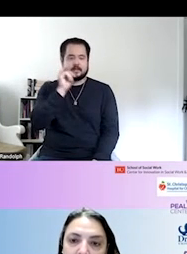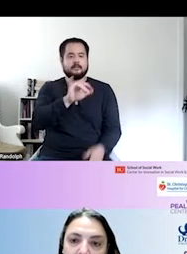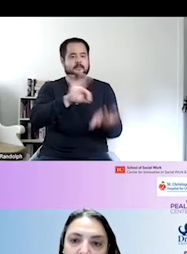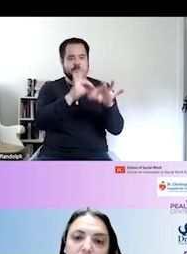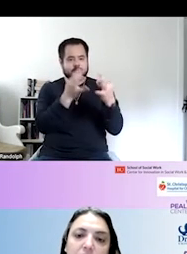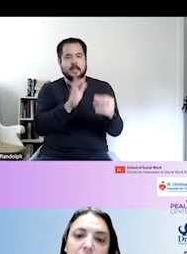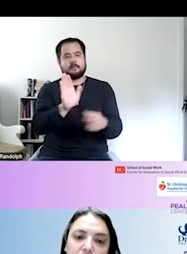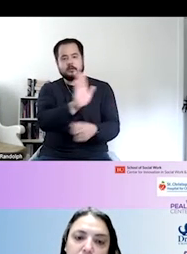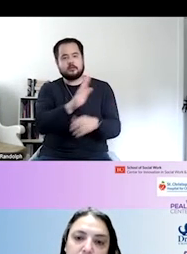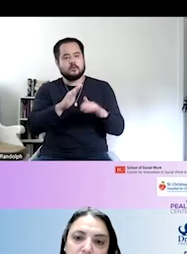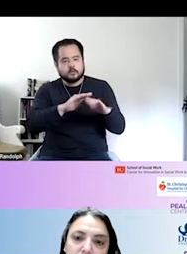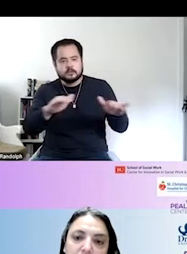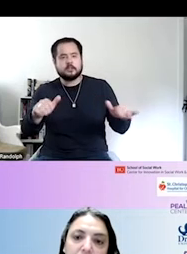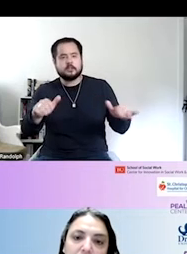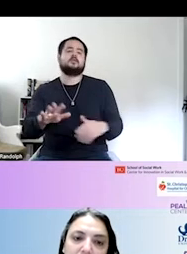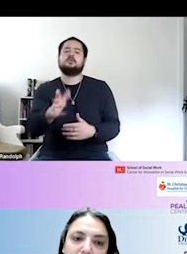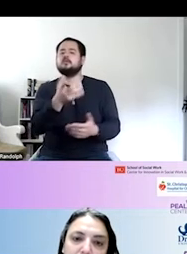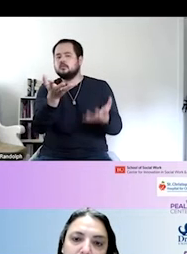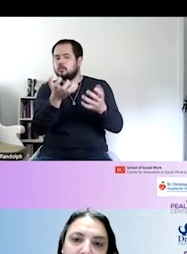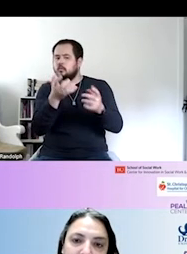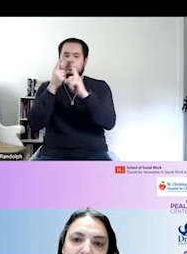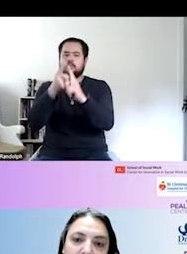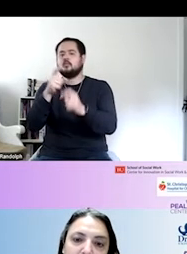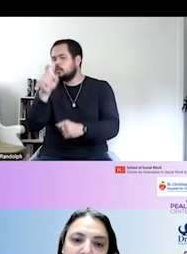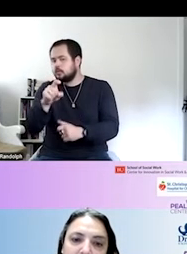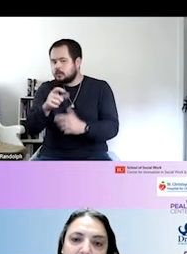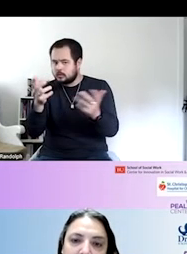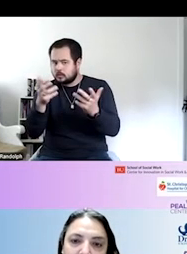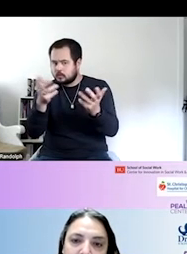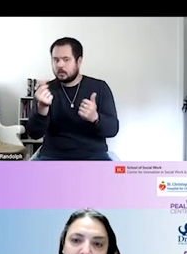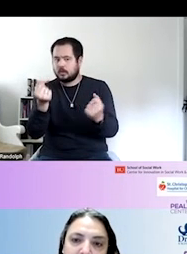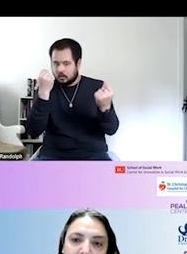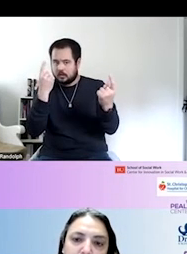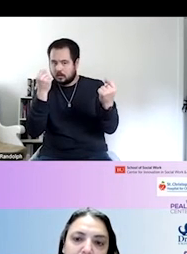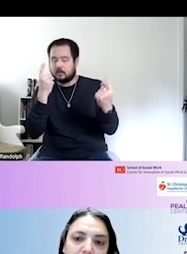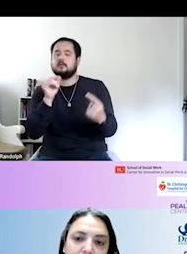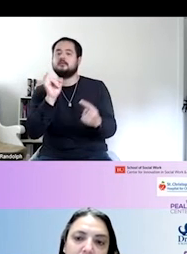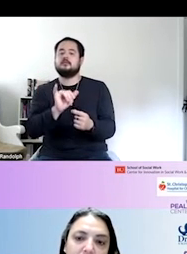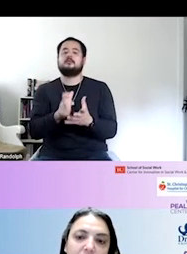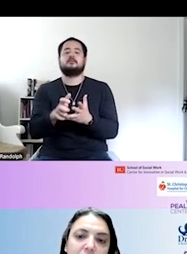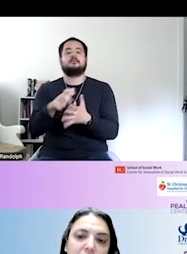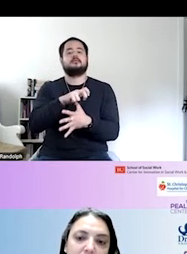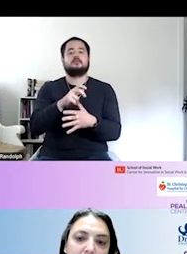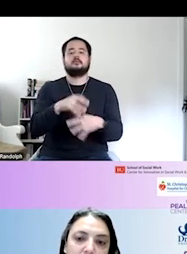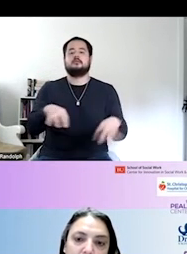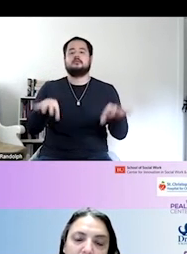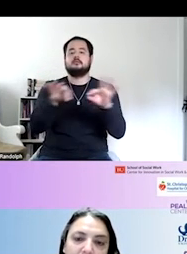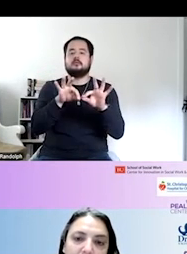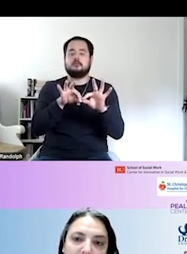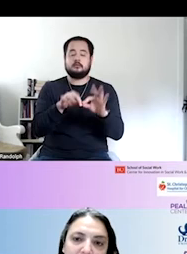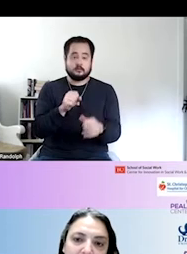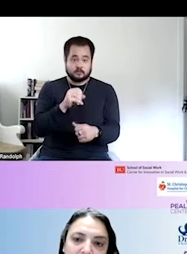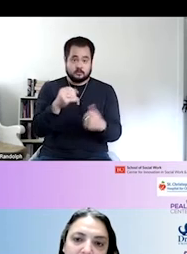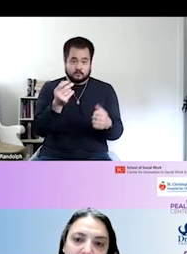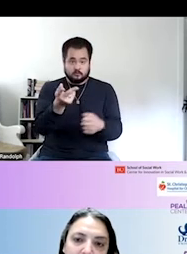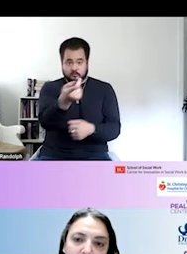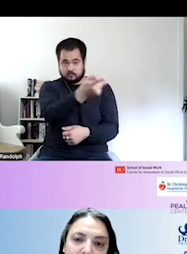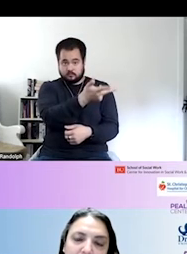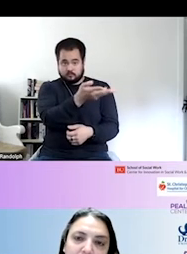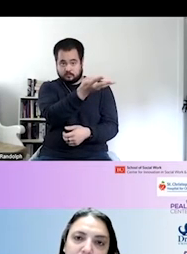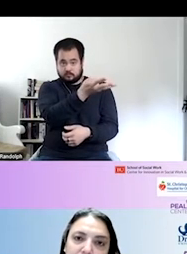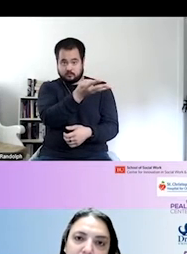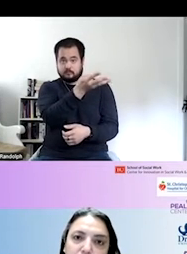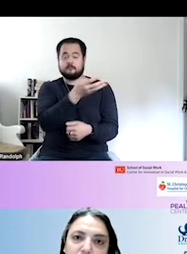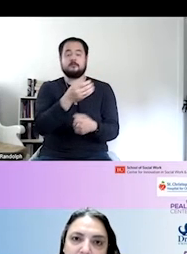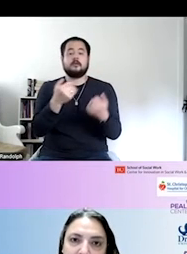their needs are, is critical. And so really those key elements, kind of creating that network and having that care plan